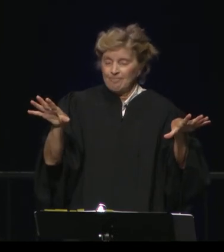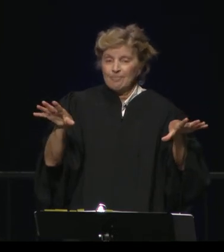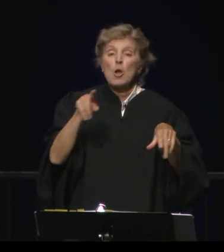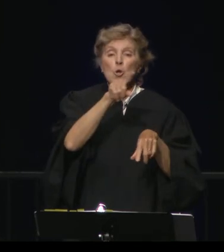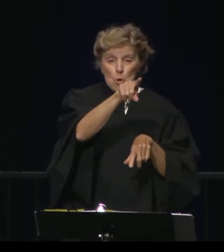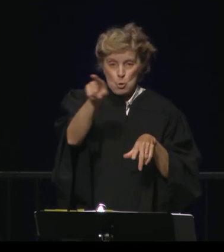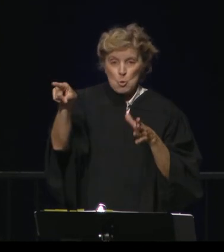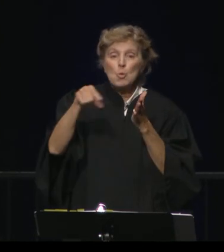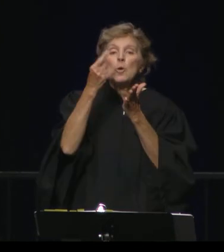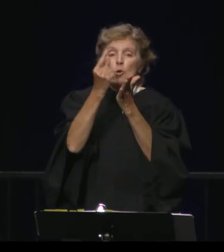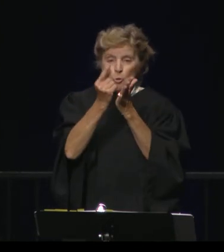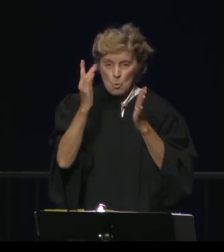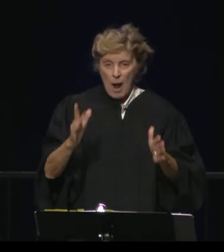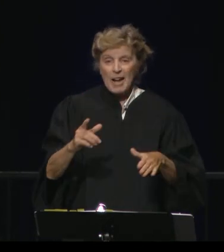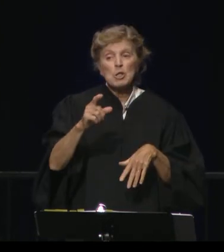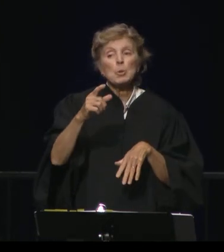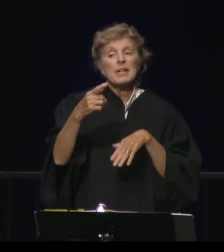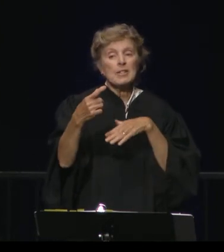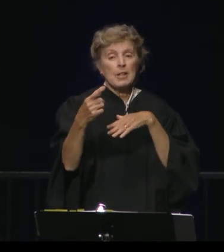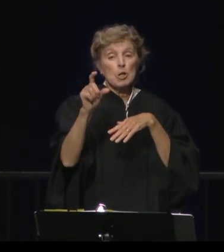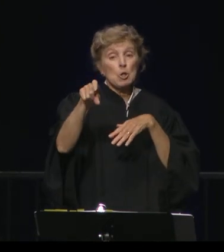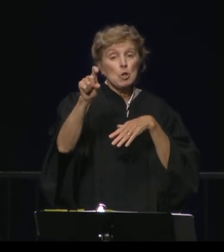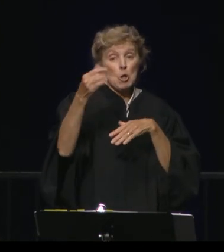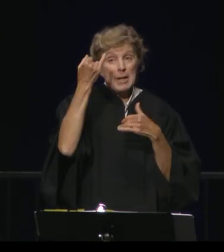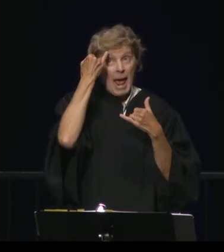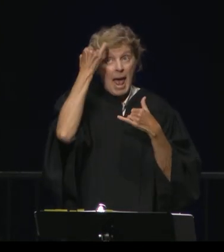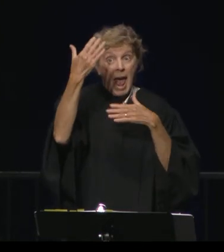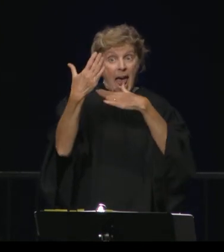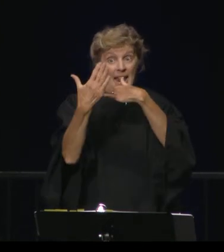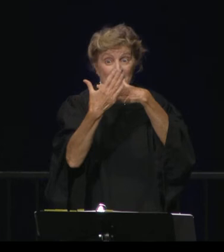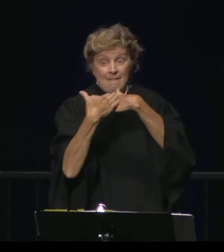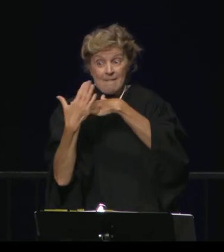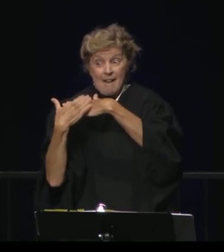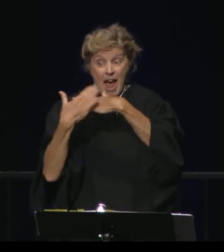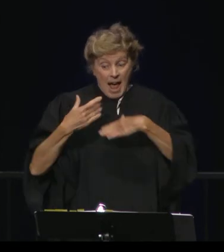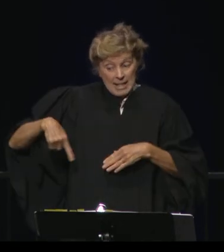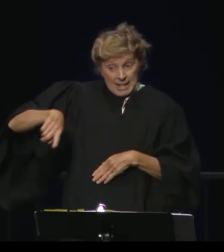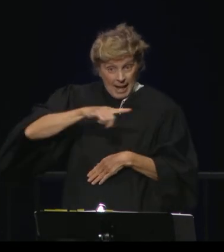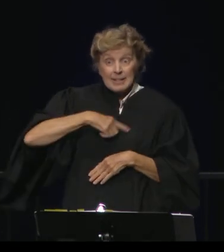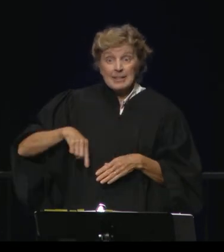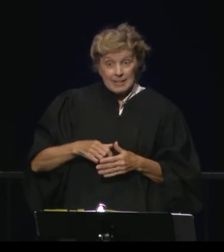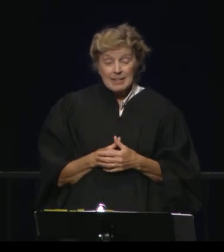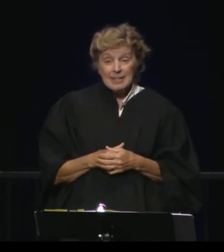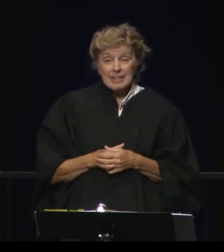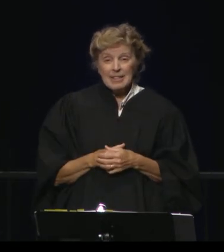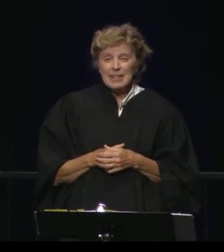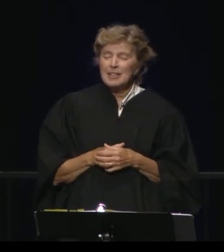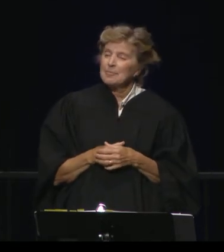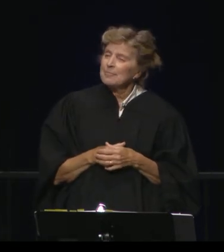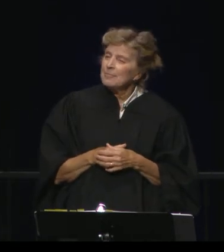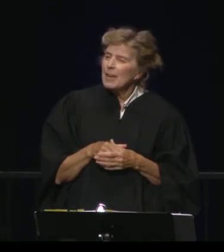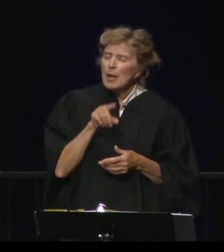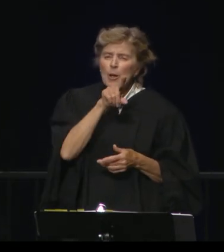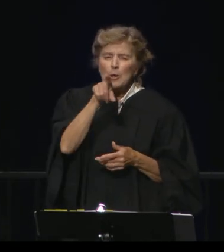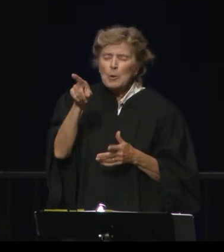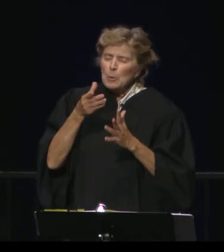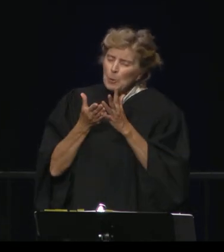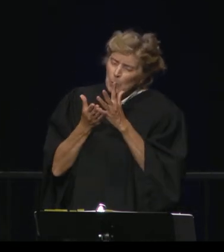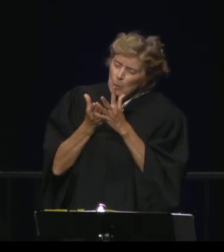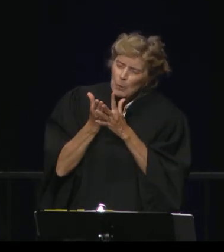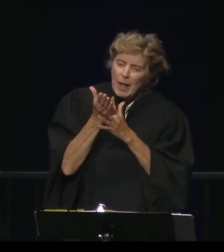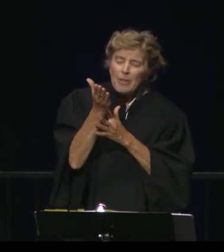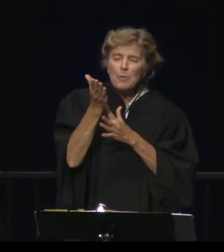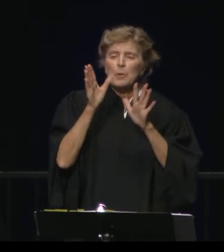graduates, that should be sharing these pieces of advice. Graduands, you went through a